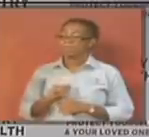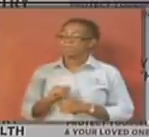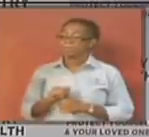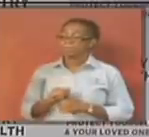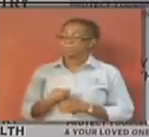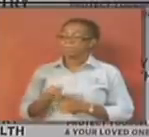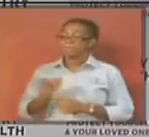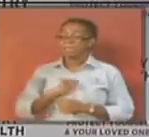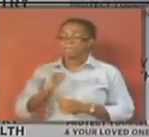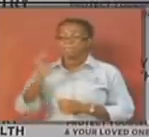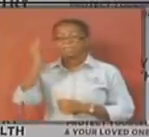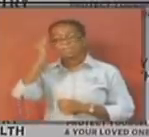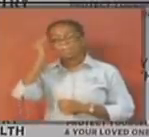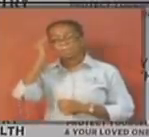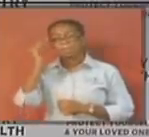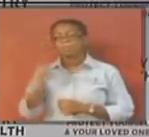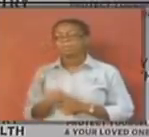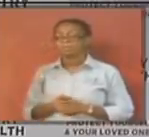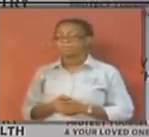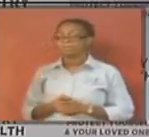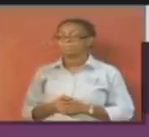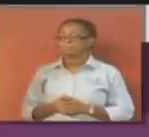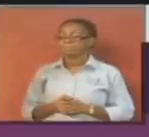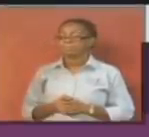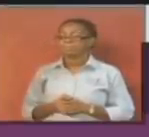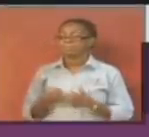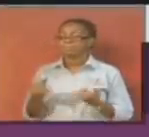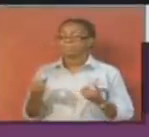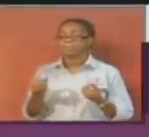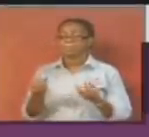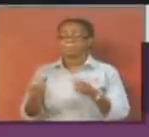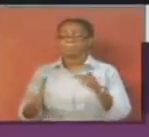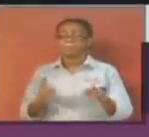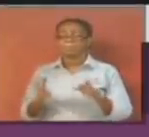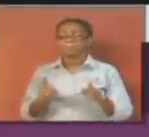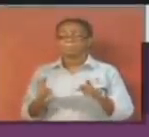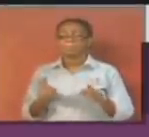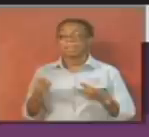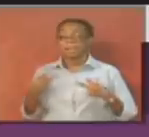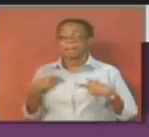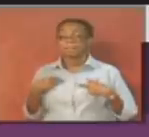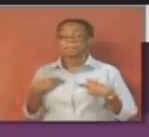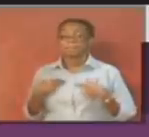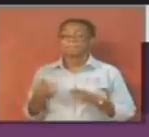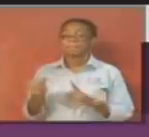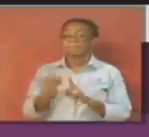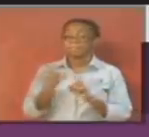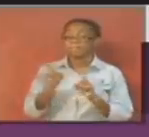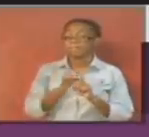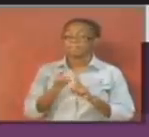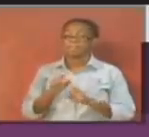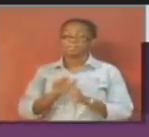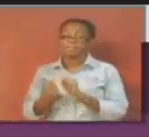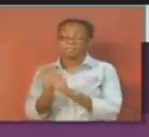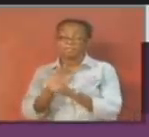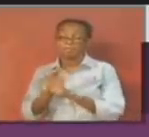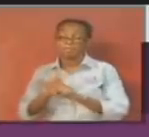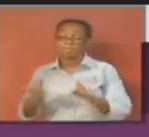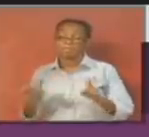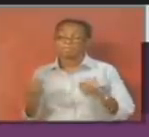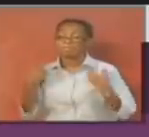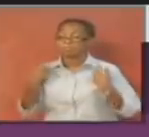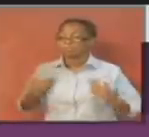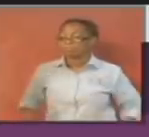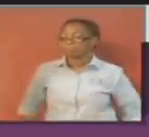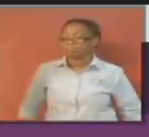of many people are asymptomatic, and we've been doing, quite a lot of vaccinations. So I'm wondering,